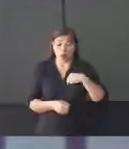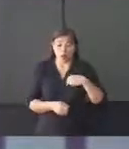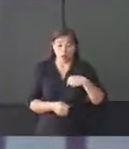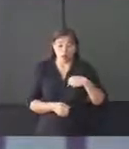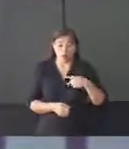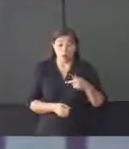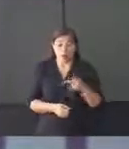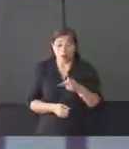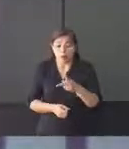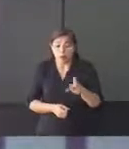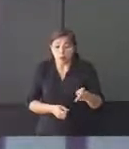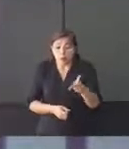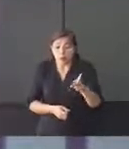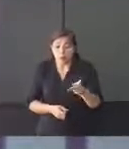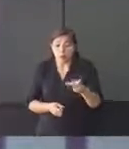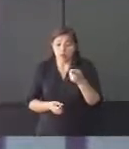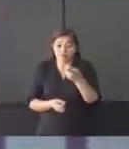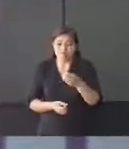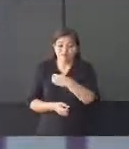population had to migrate,